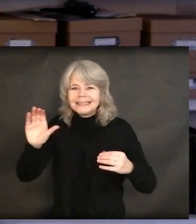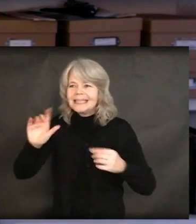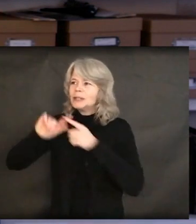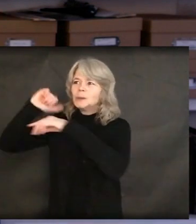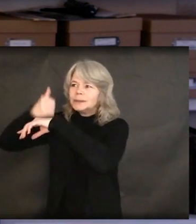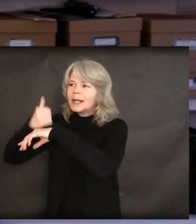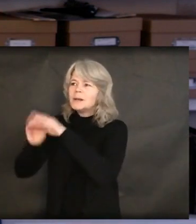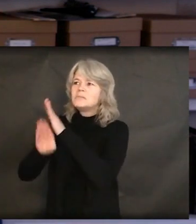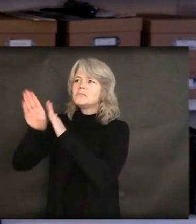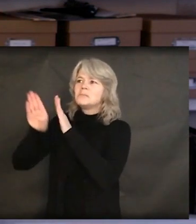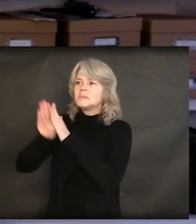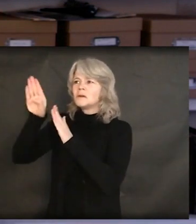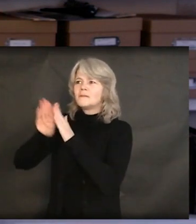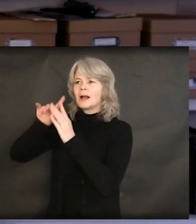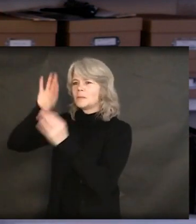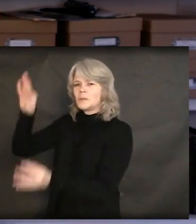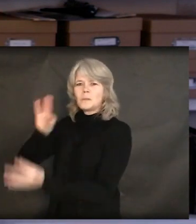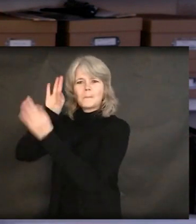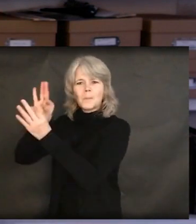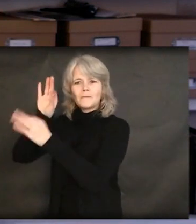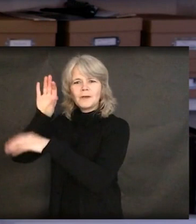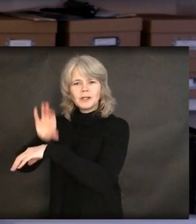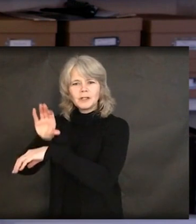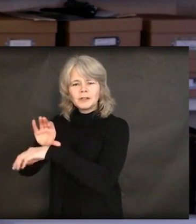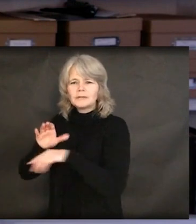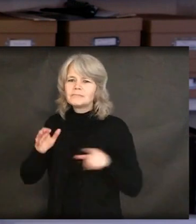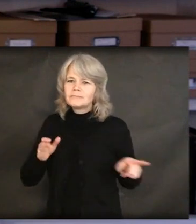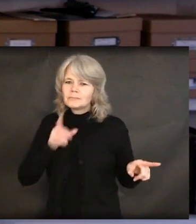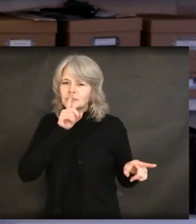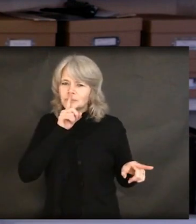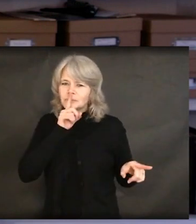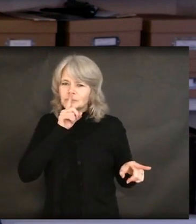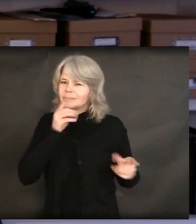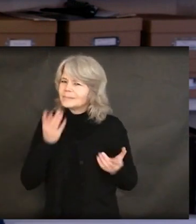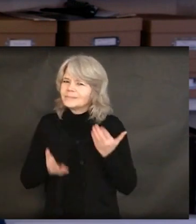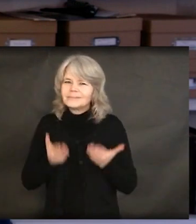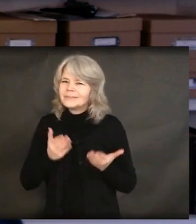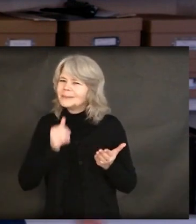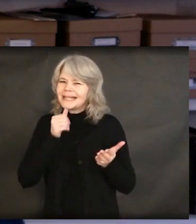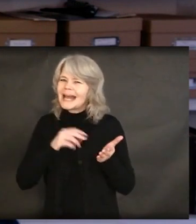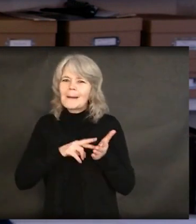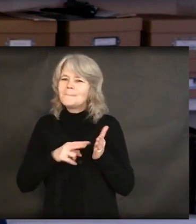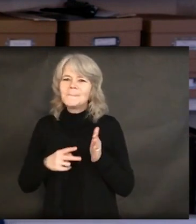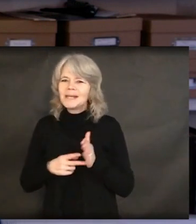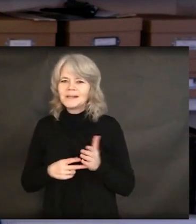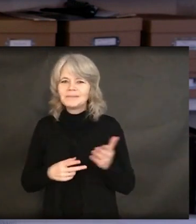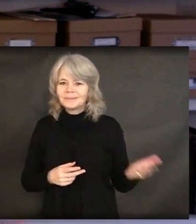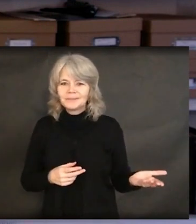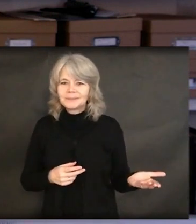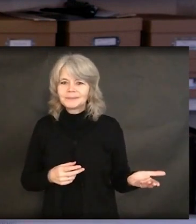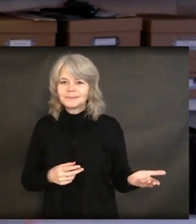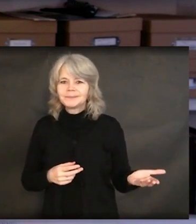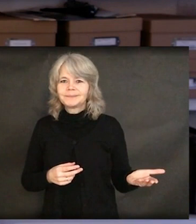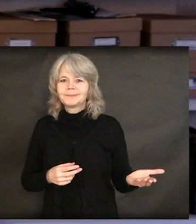become a perfect church? Our passage today is one key motivator for these kinds